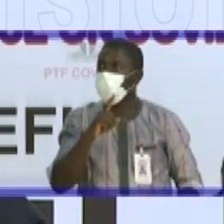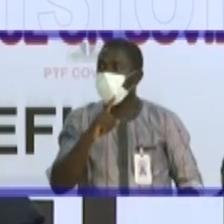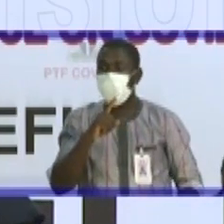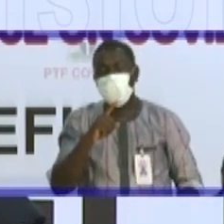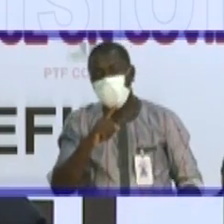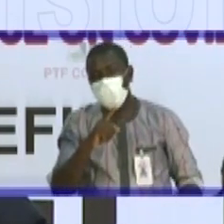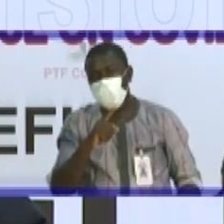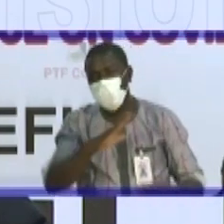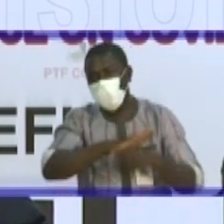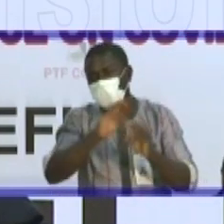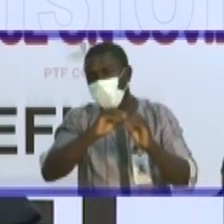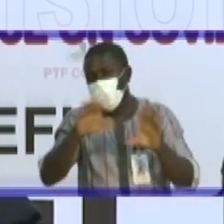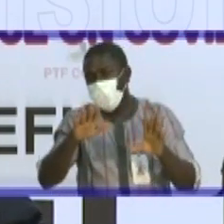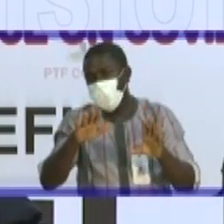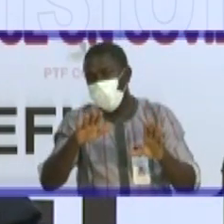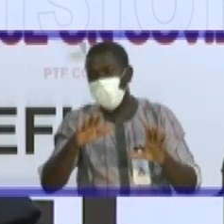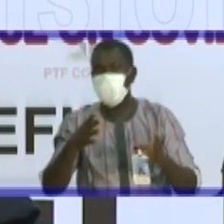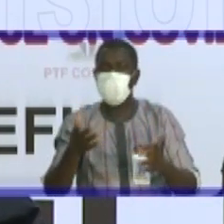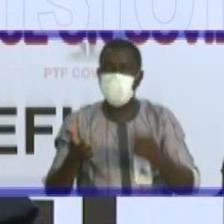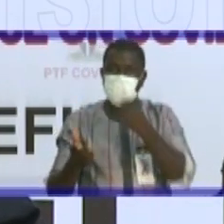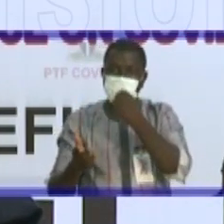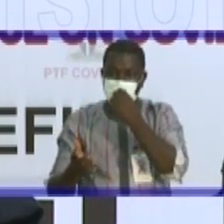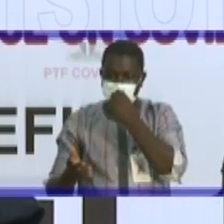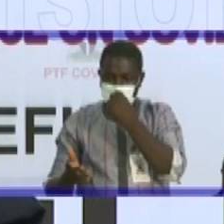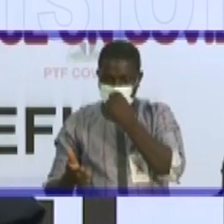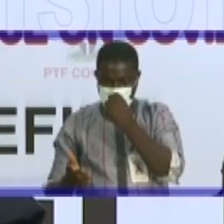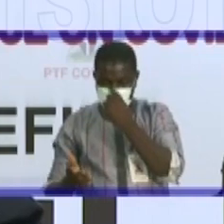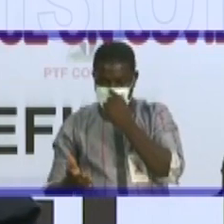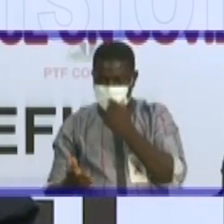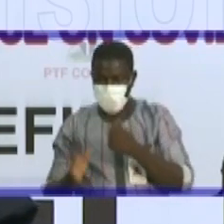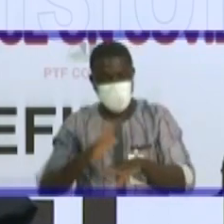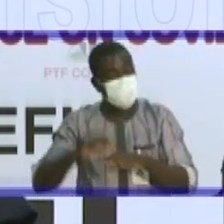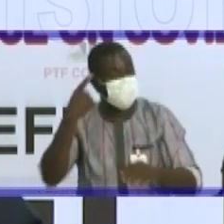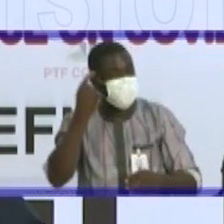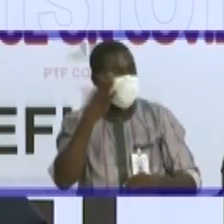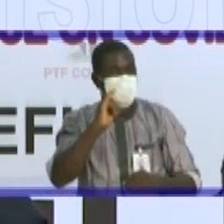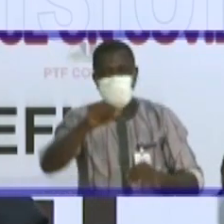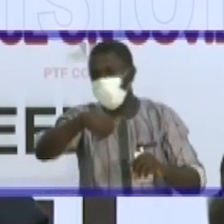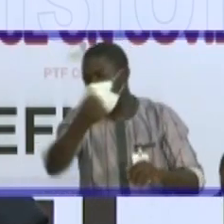COVID-19 vaccine. I don't think there's any evidence to that effect.